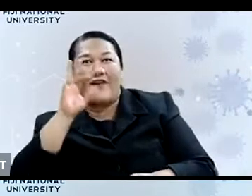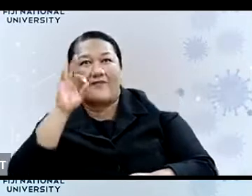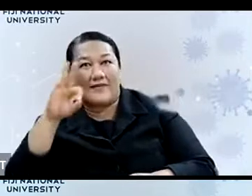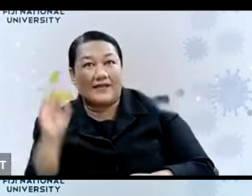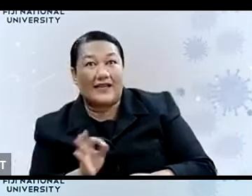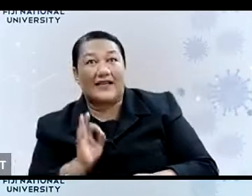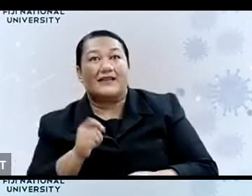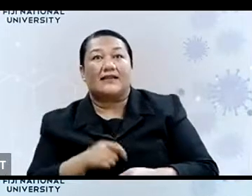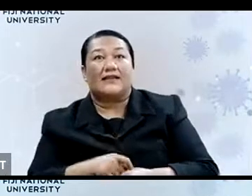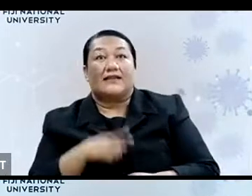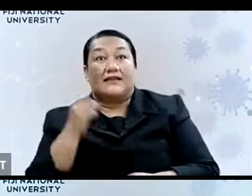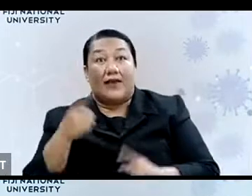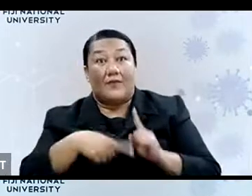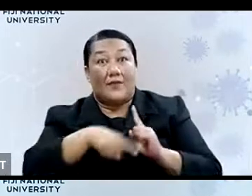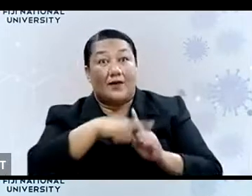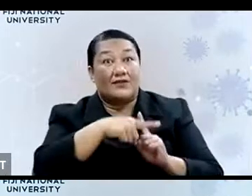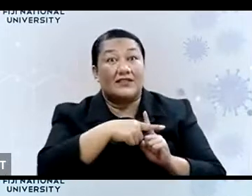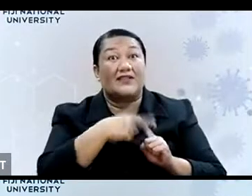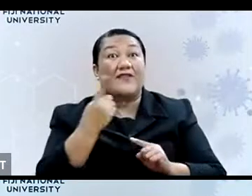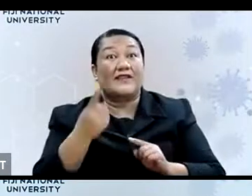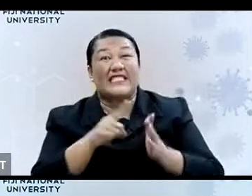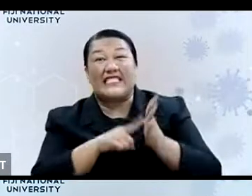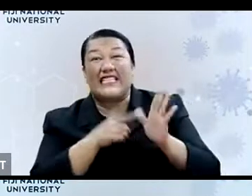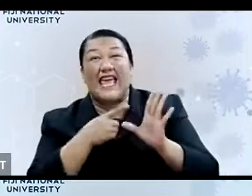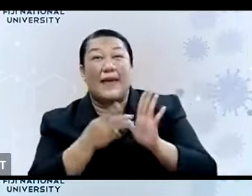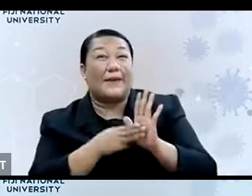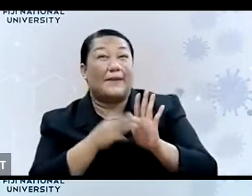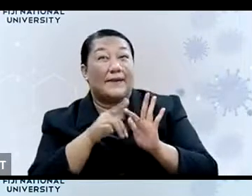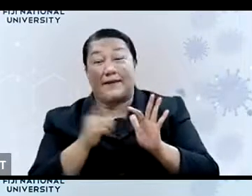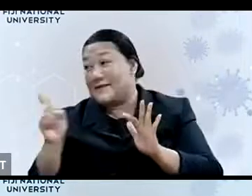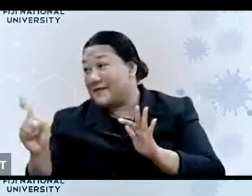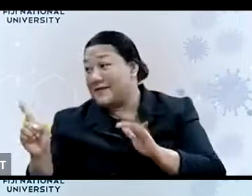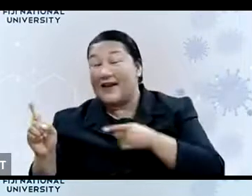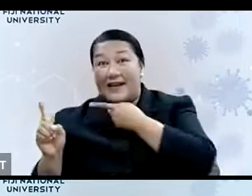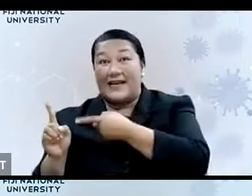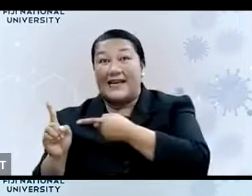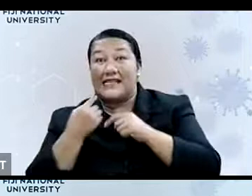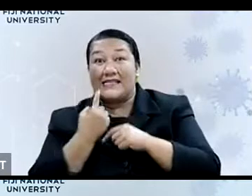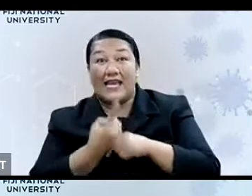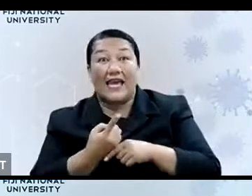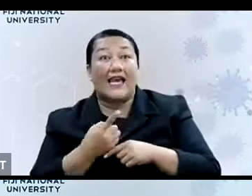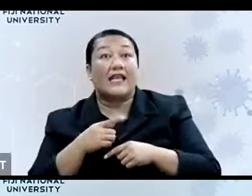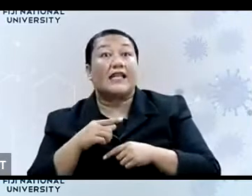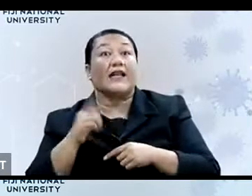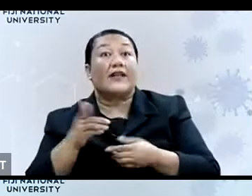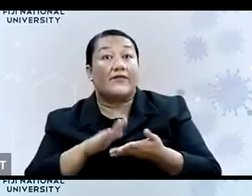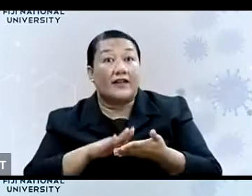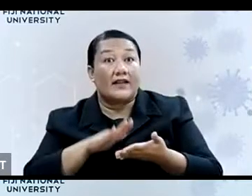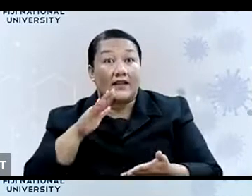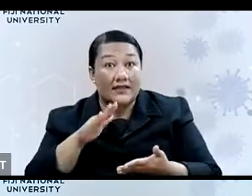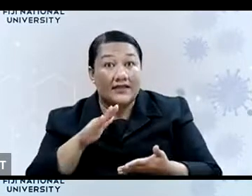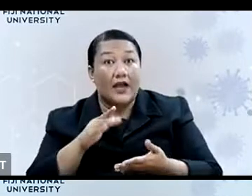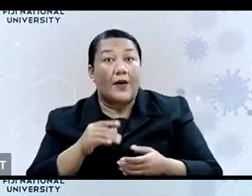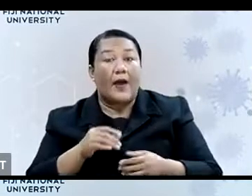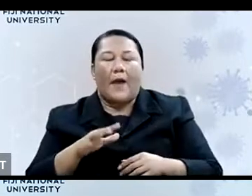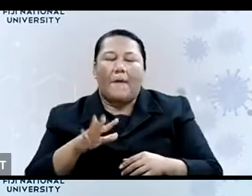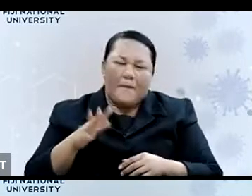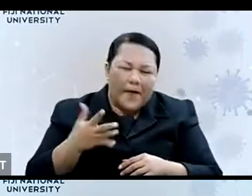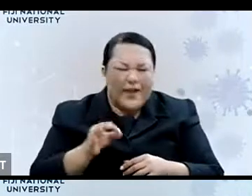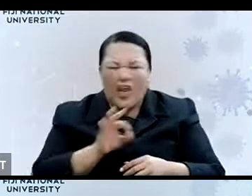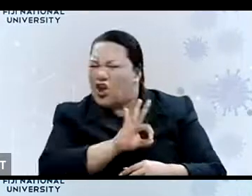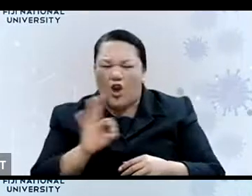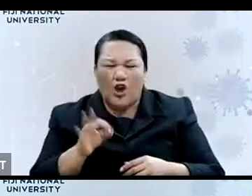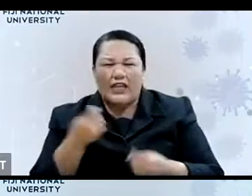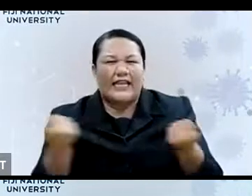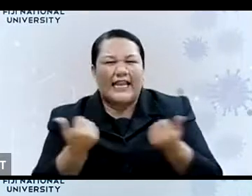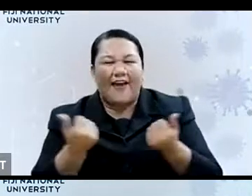mentioned, is one, if your test positivity is increasing, that means you may not be testing enough. And when you say not testing